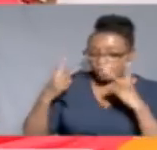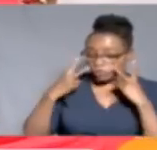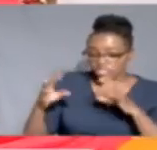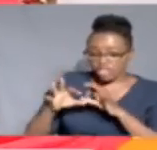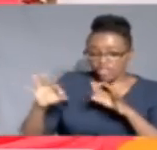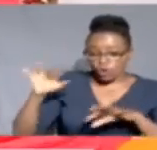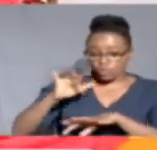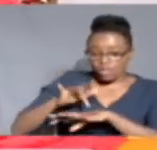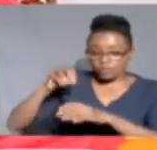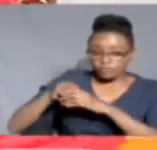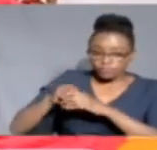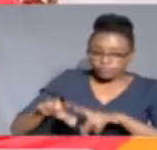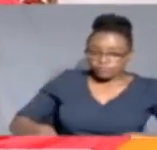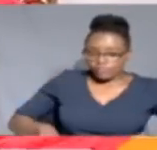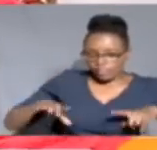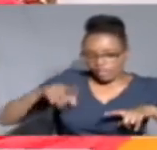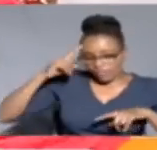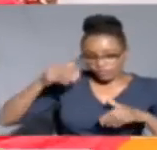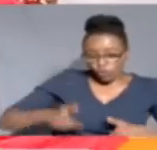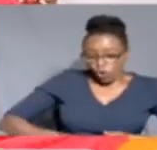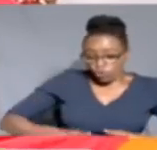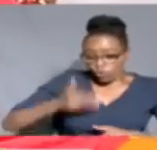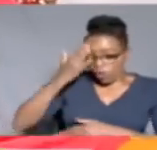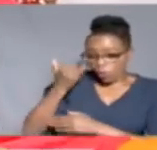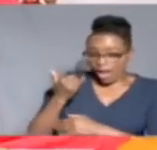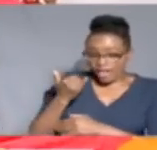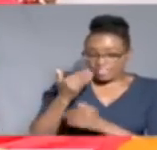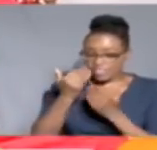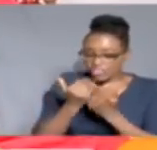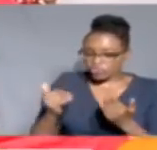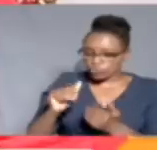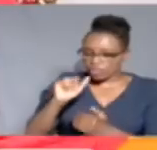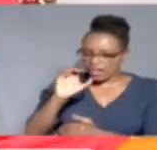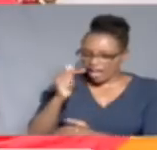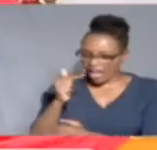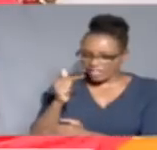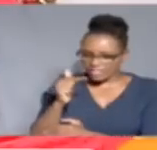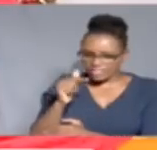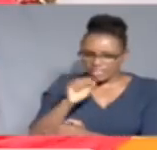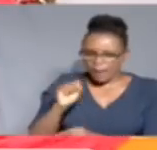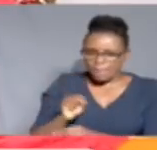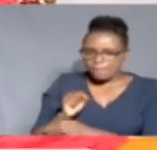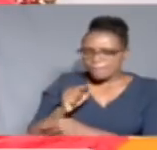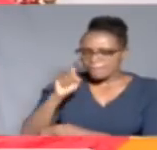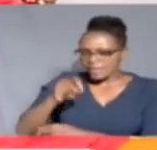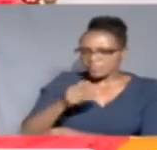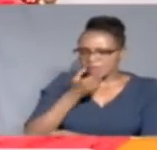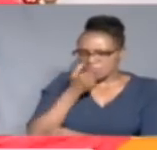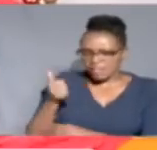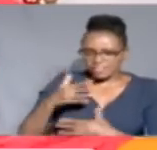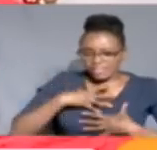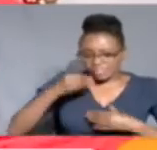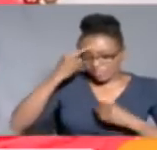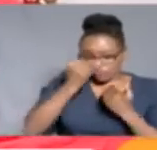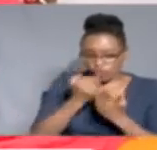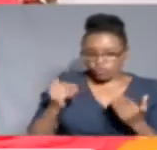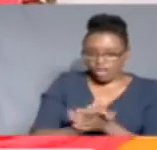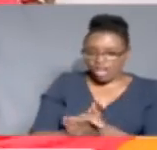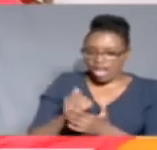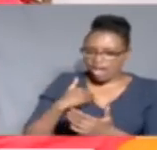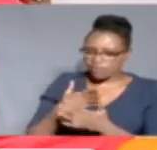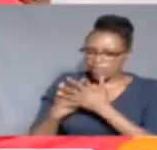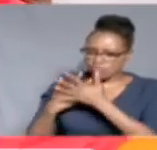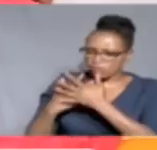effects on this country and on the lives of the youth. Because under the Children's Act, everything has to be in the best interest of the children. We have the probation